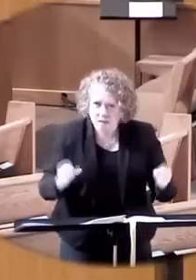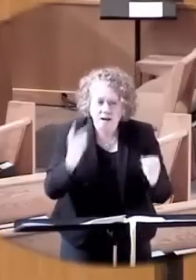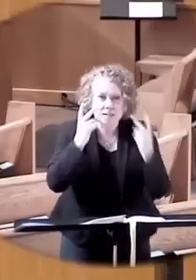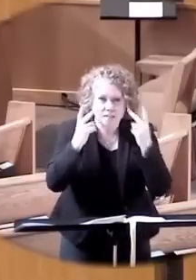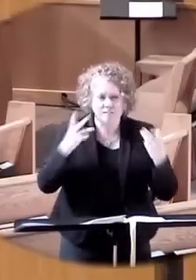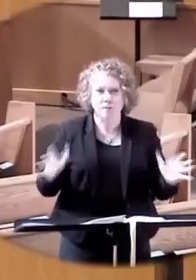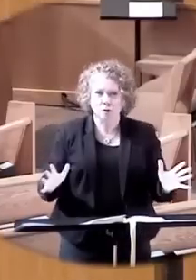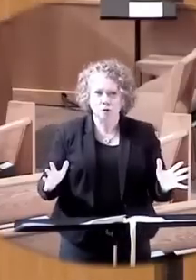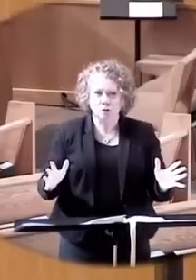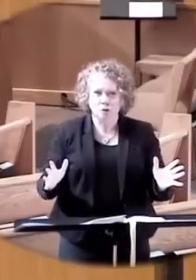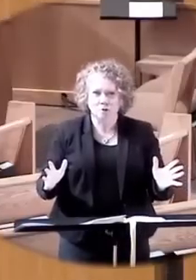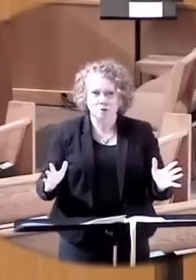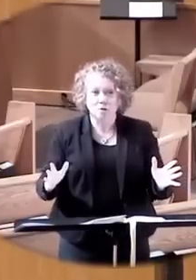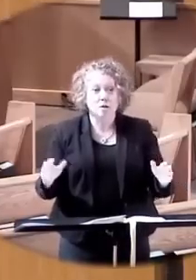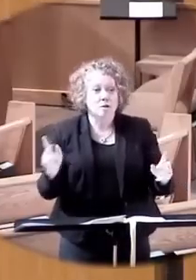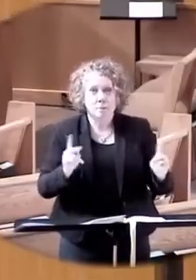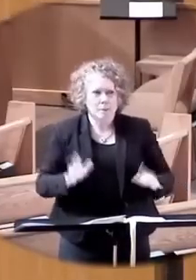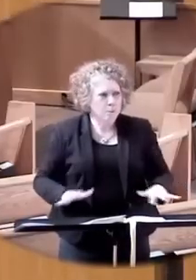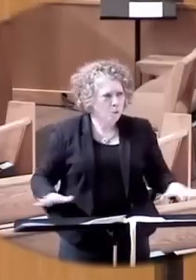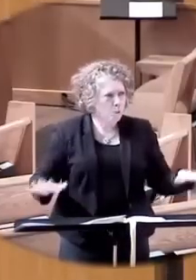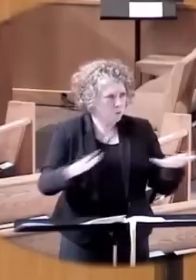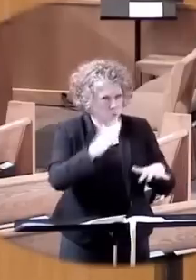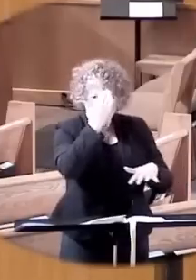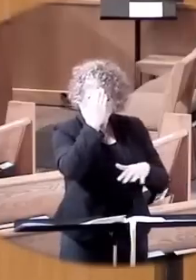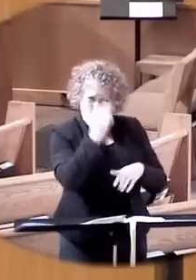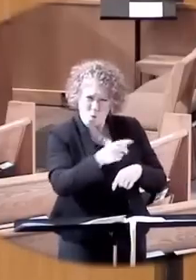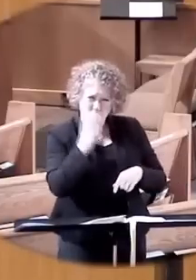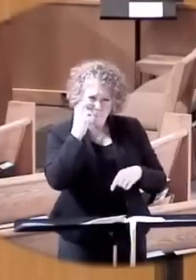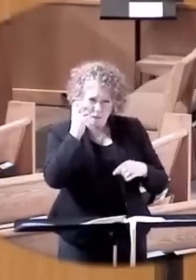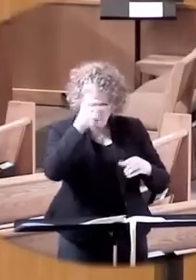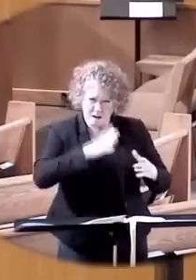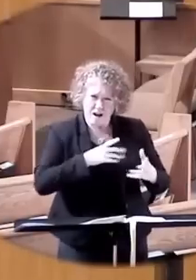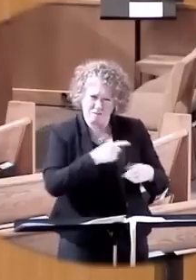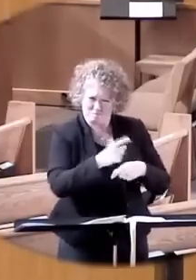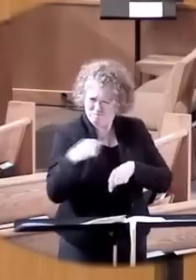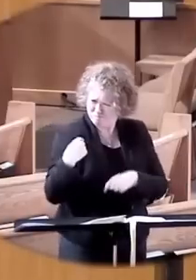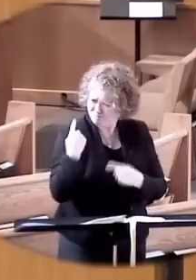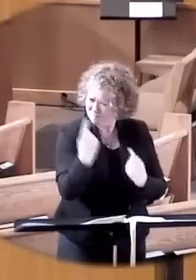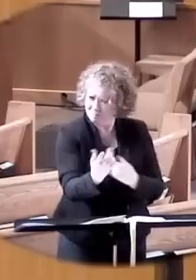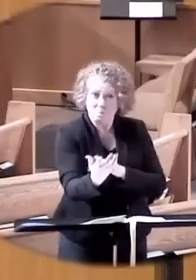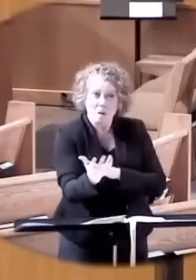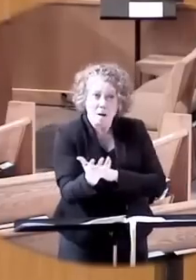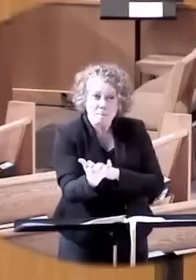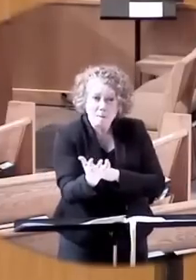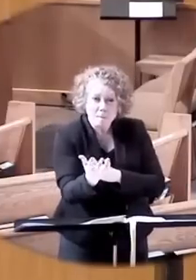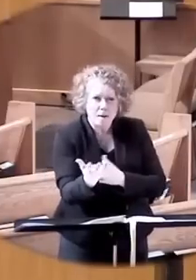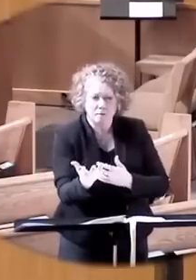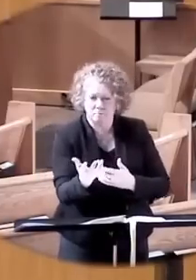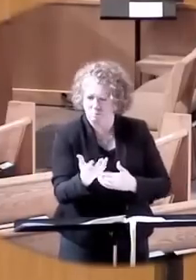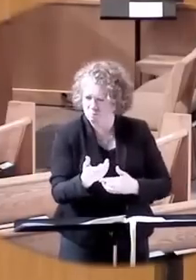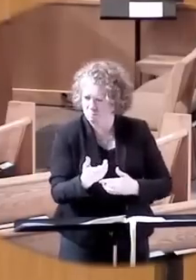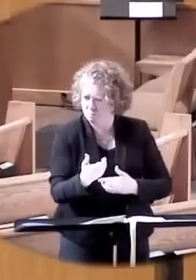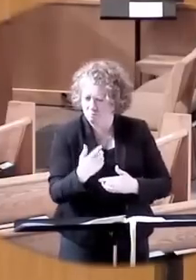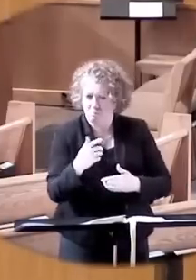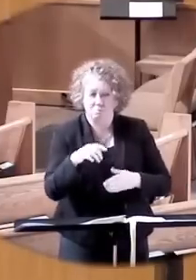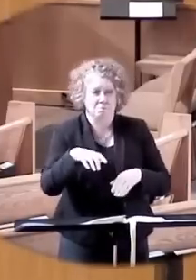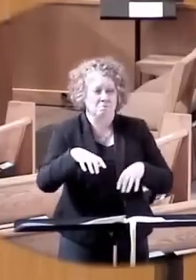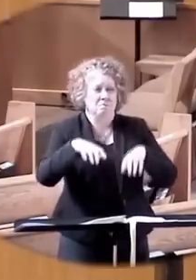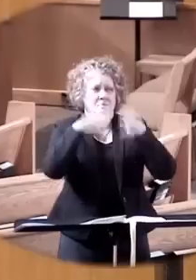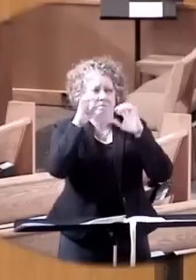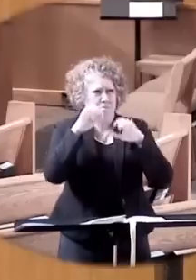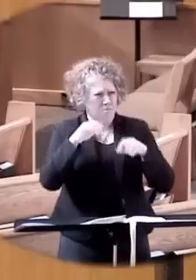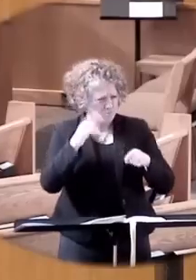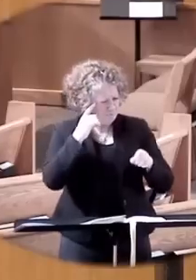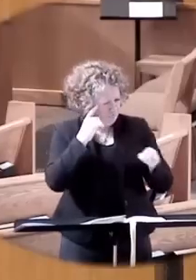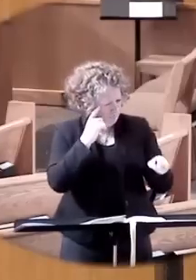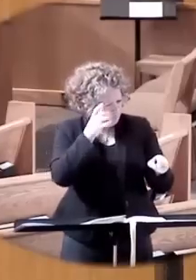His neighbors and those who had seen him earlier as a beggar said, "Isn't this the one who